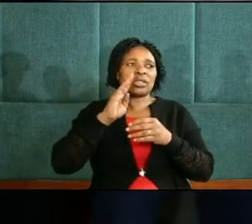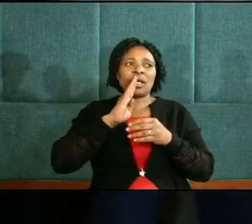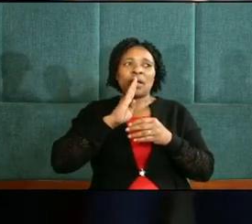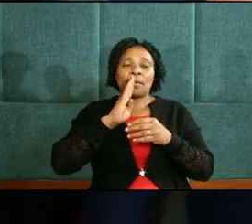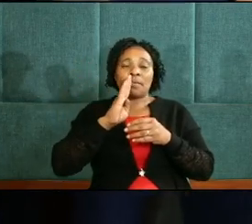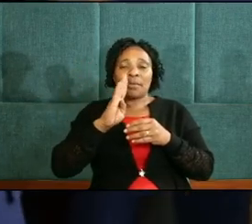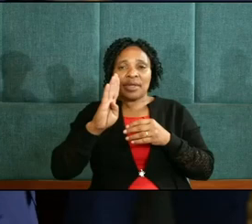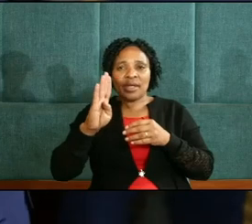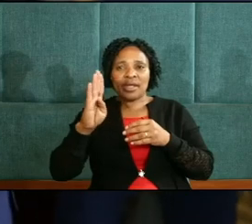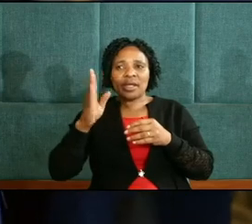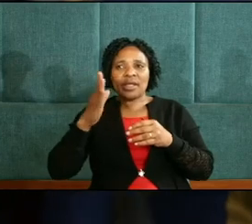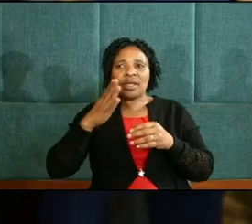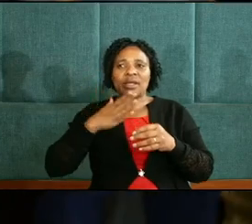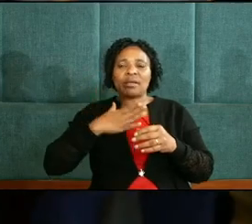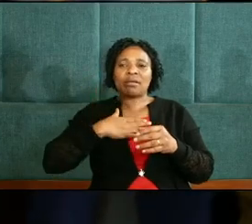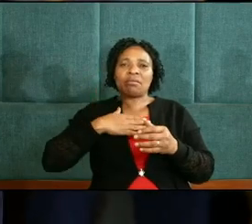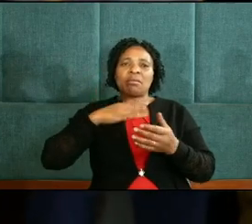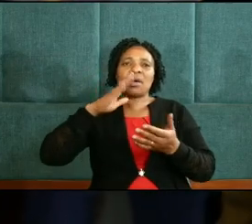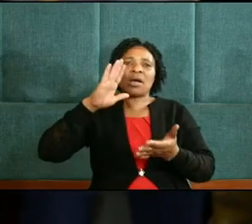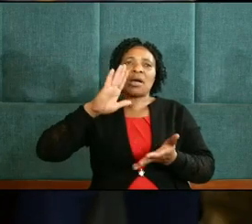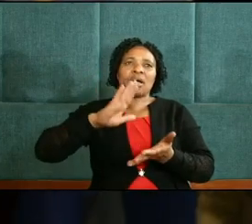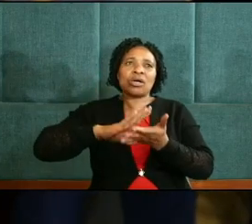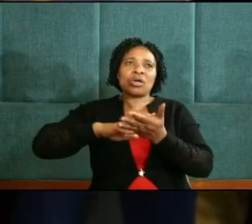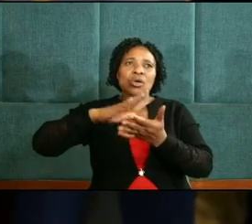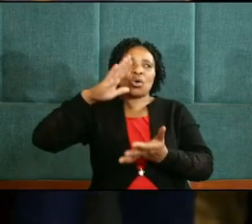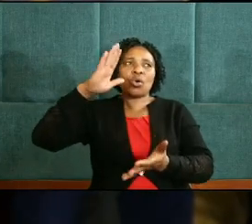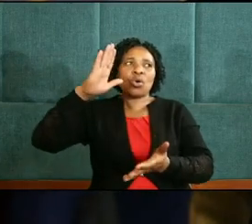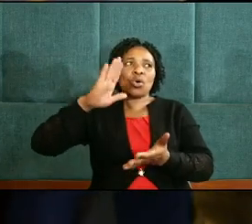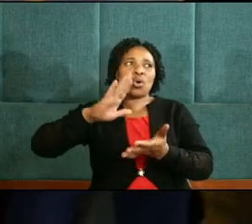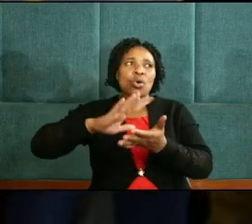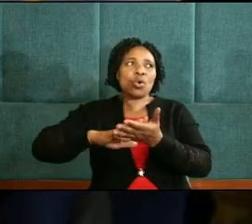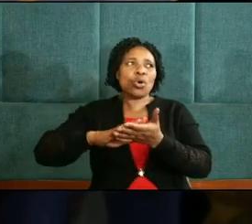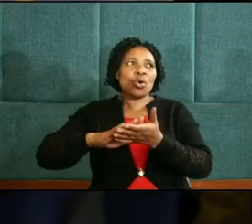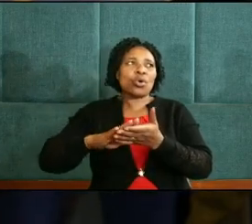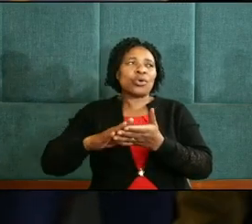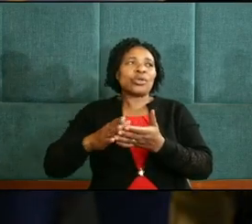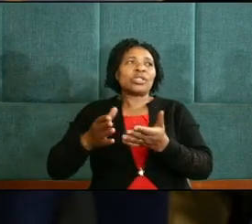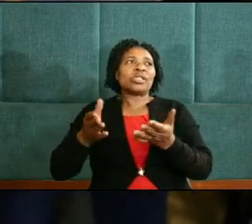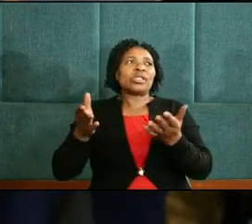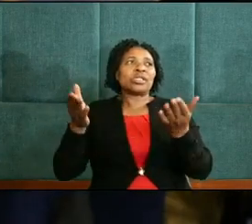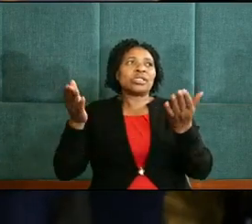this coming Sabbath will be the day of victory. Be my glory.